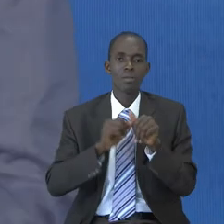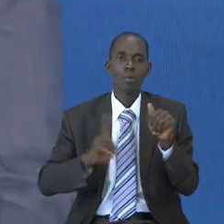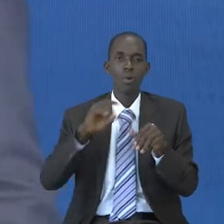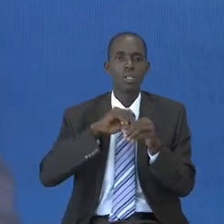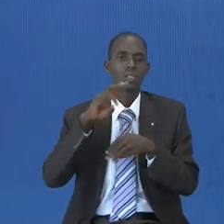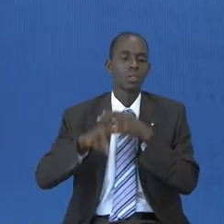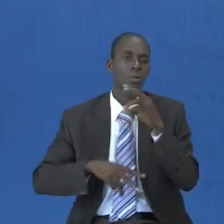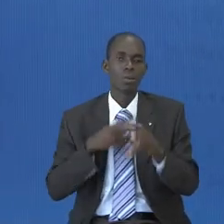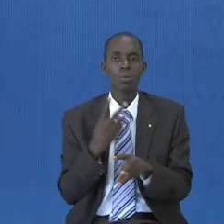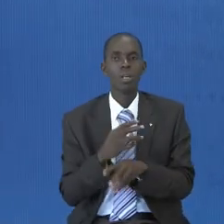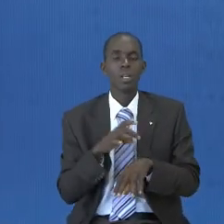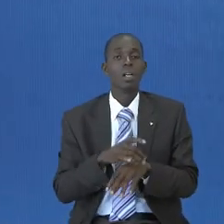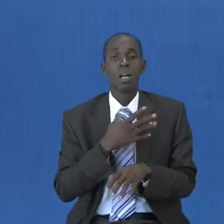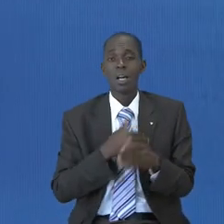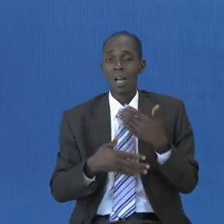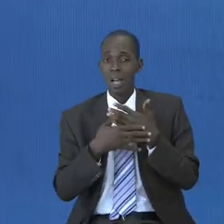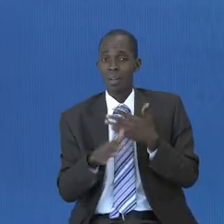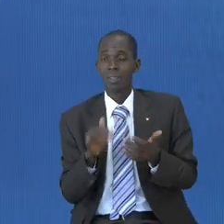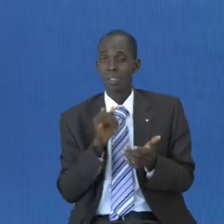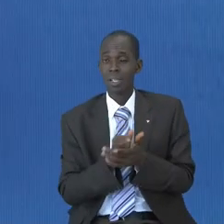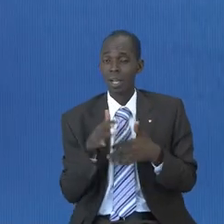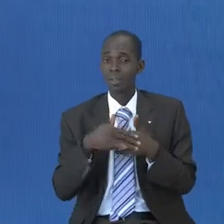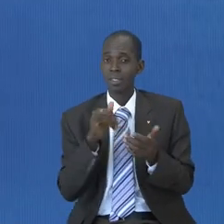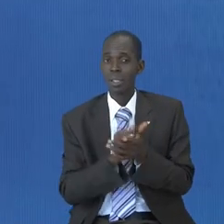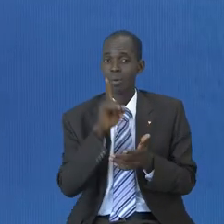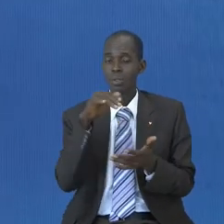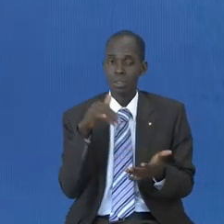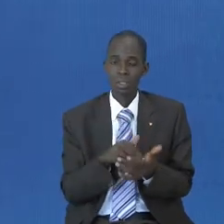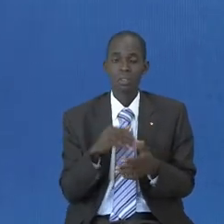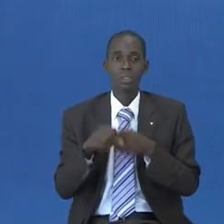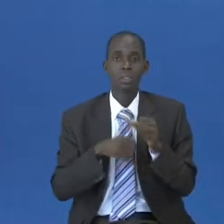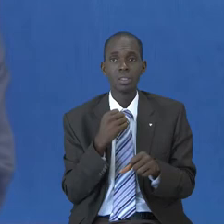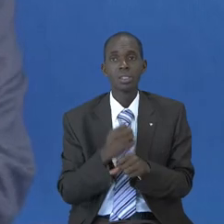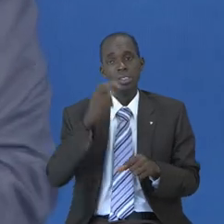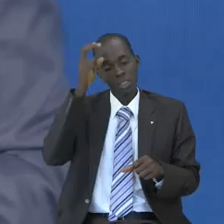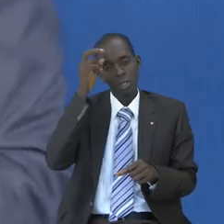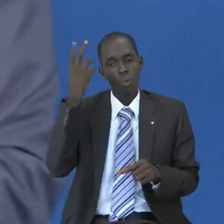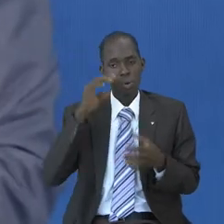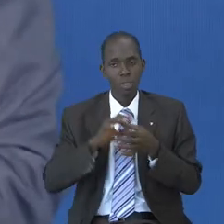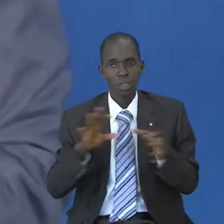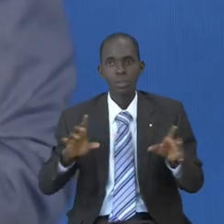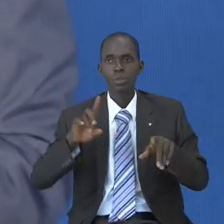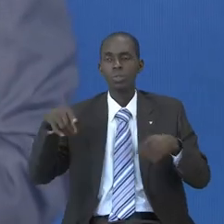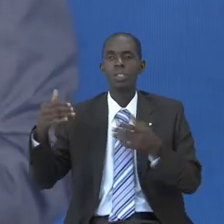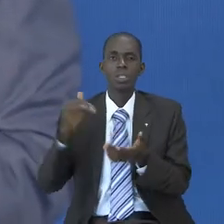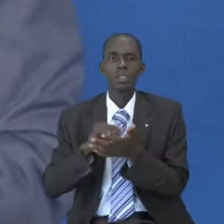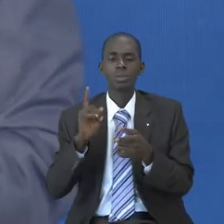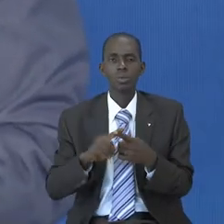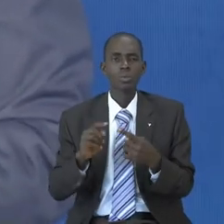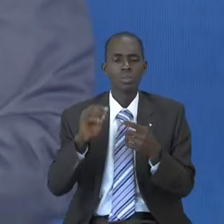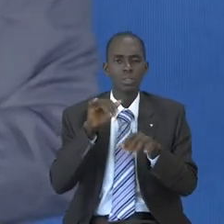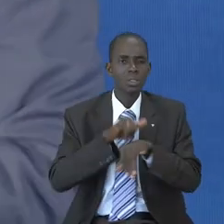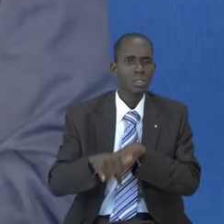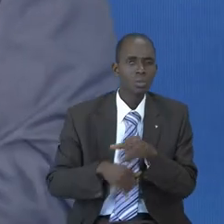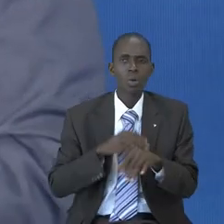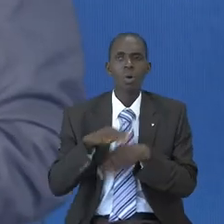Then there was, after that, even after 1,000 years, Satan was released and he went about to deceive all the people